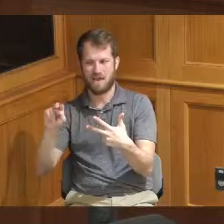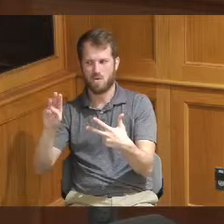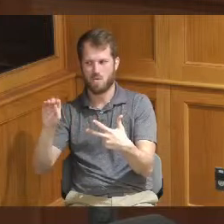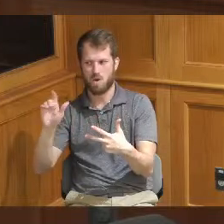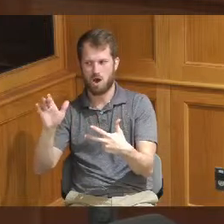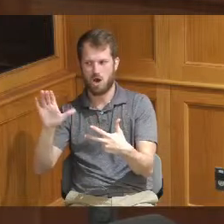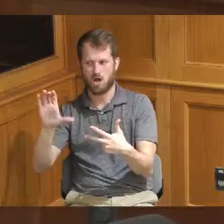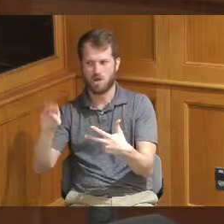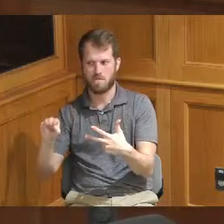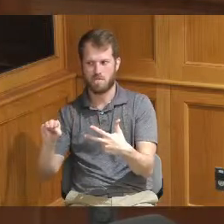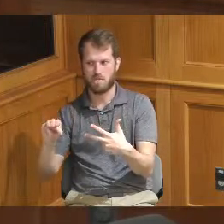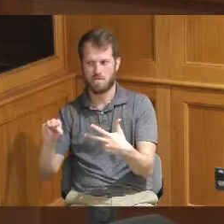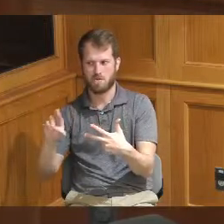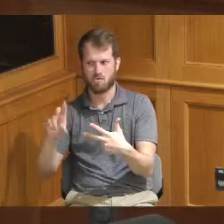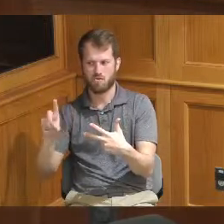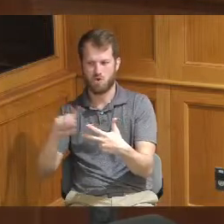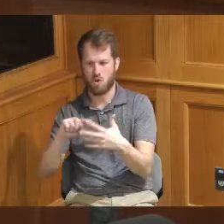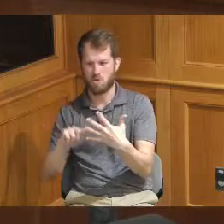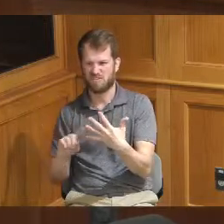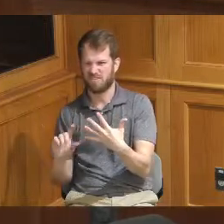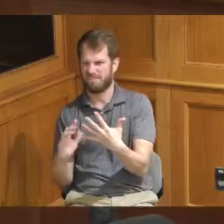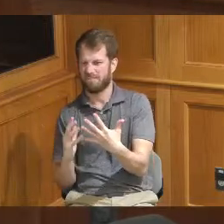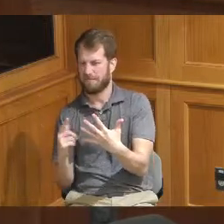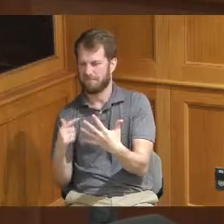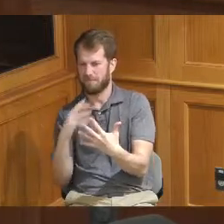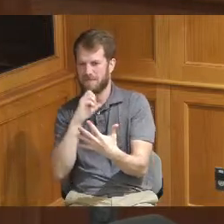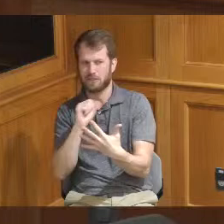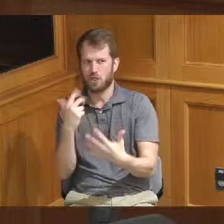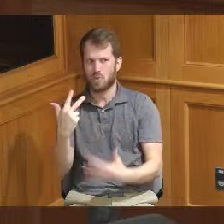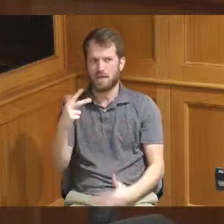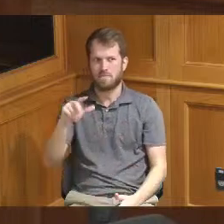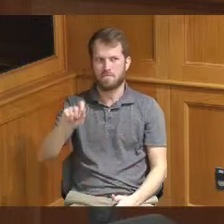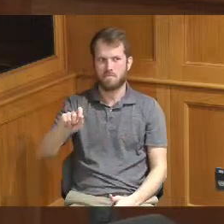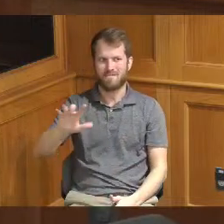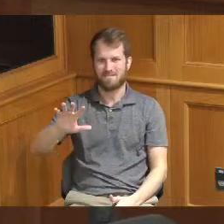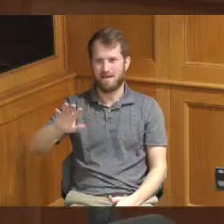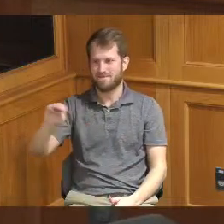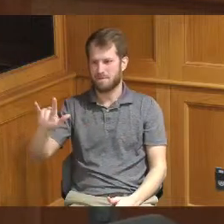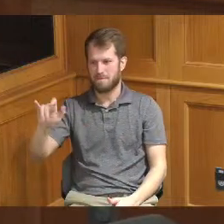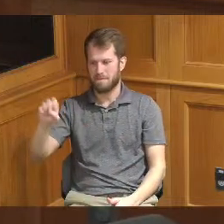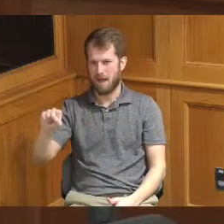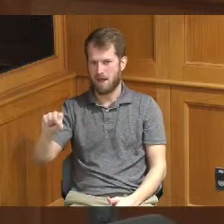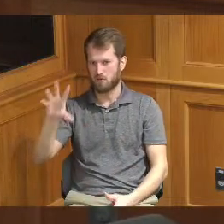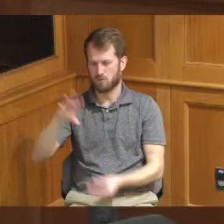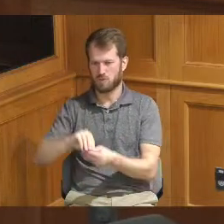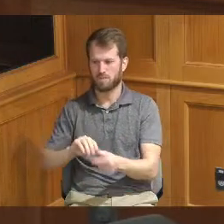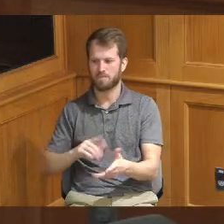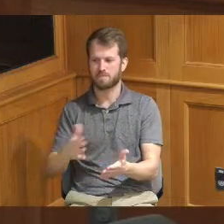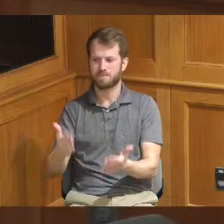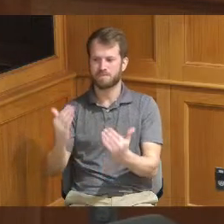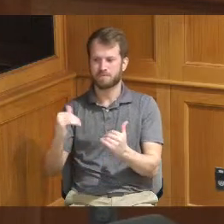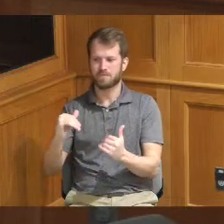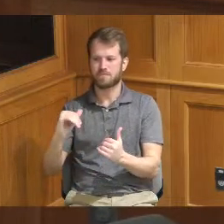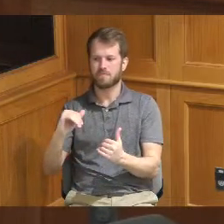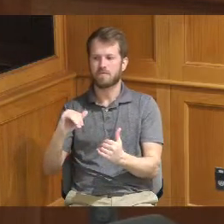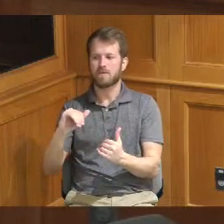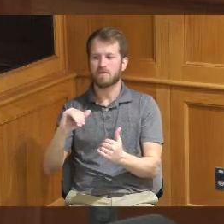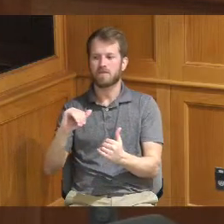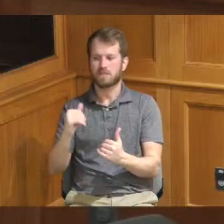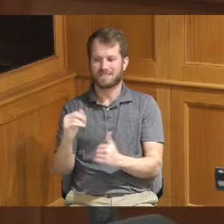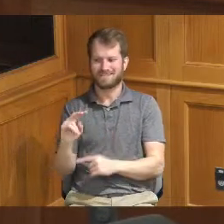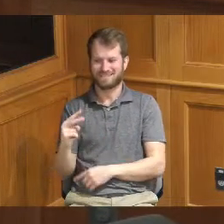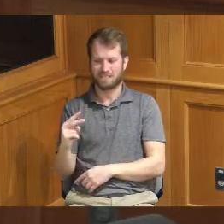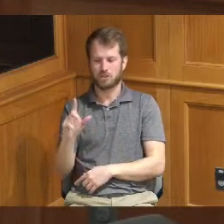Total of 5.35 miles. Item number 2 is a resolution for the